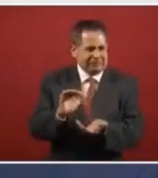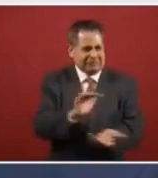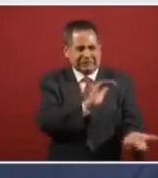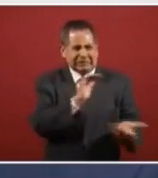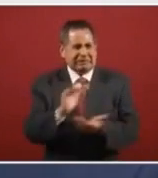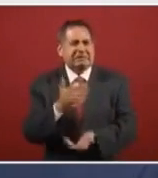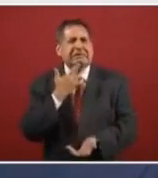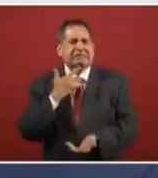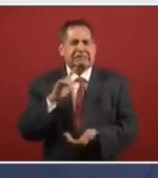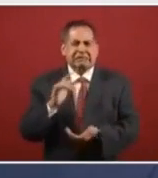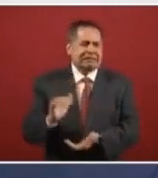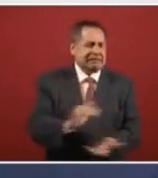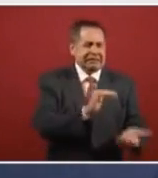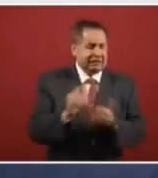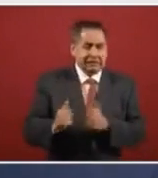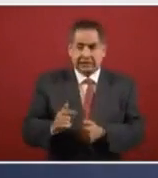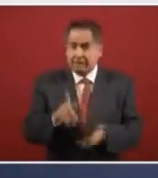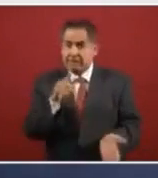and